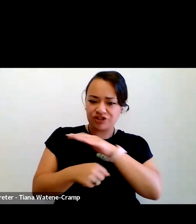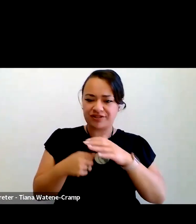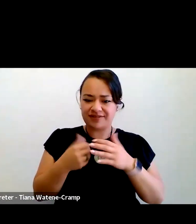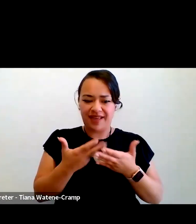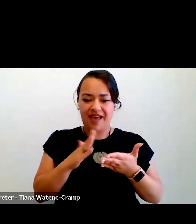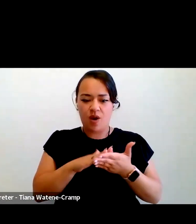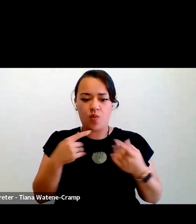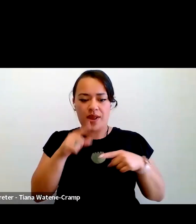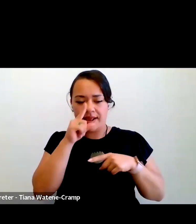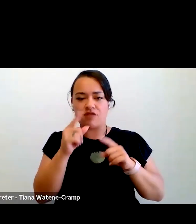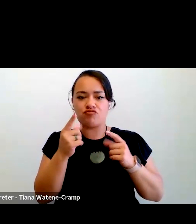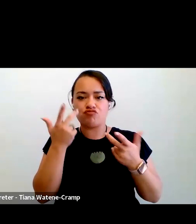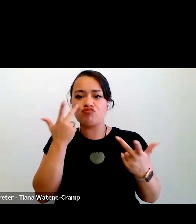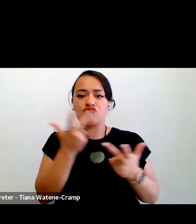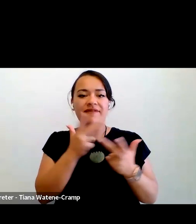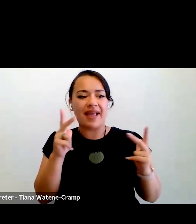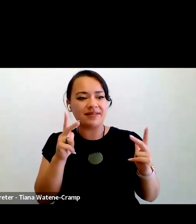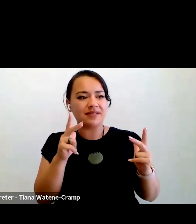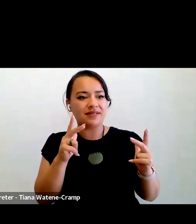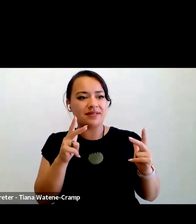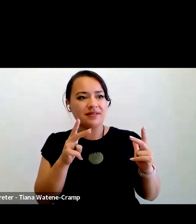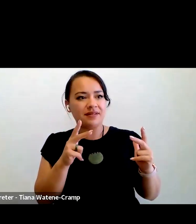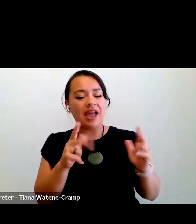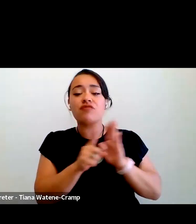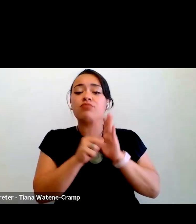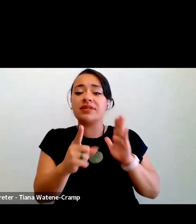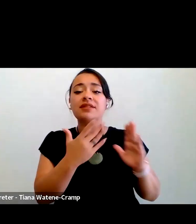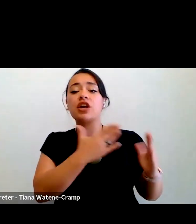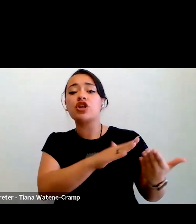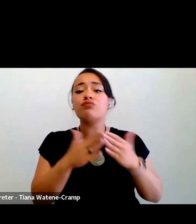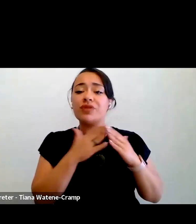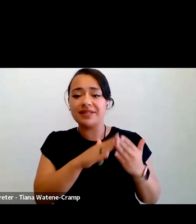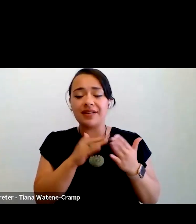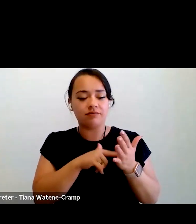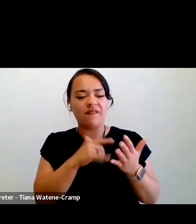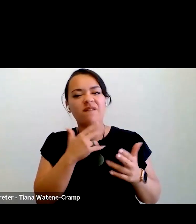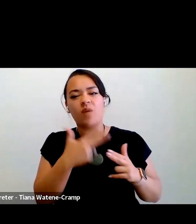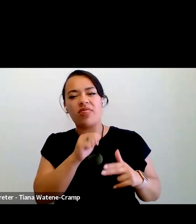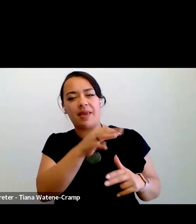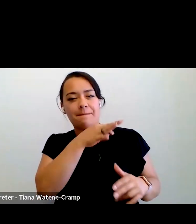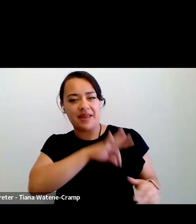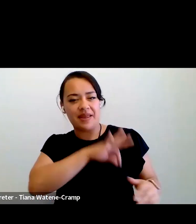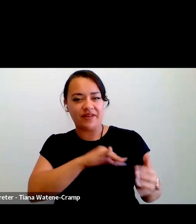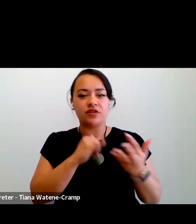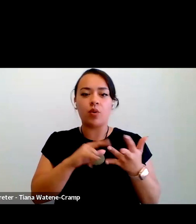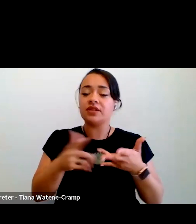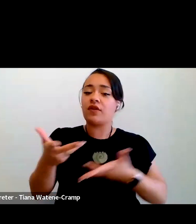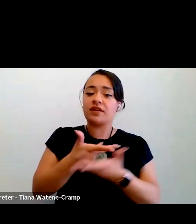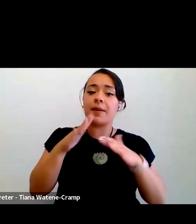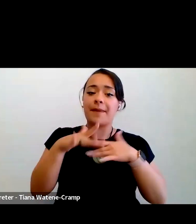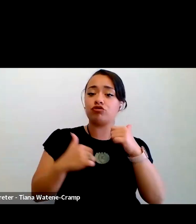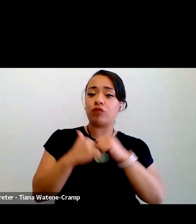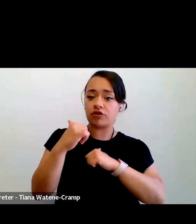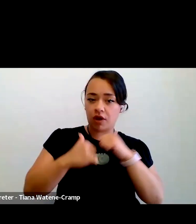reflect the communities we often seek to represent, work with, or benefit. So this conversation is about structures and